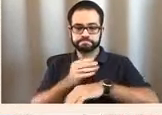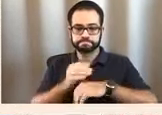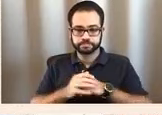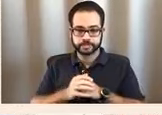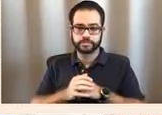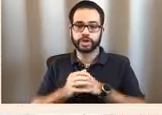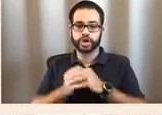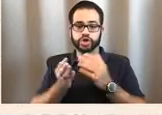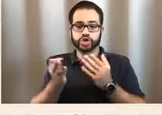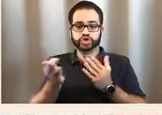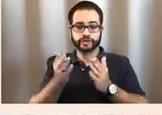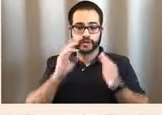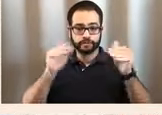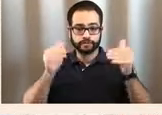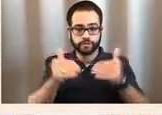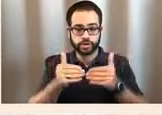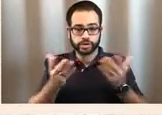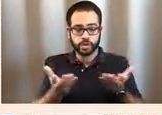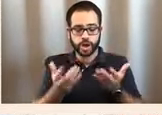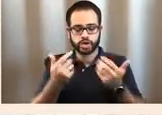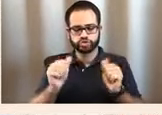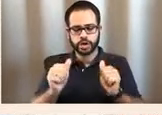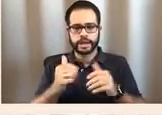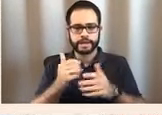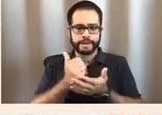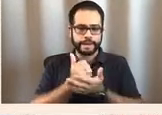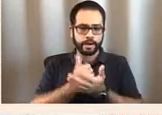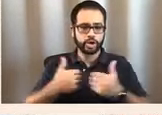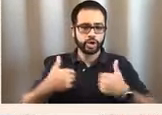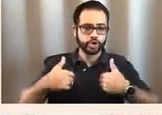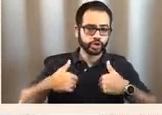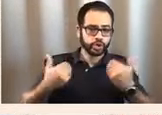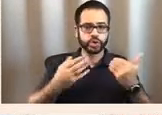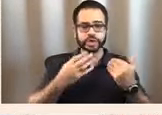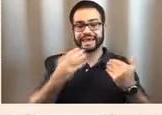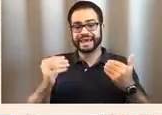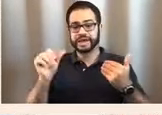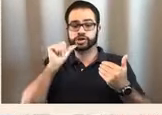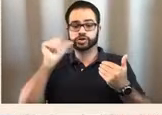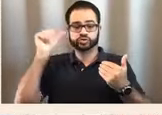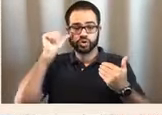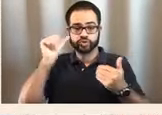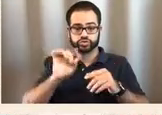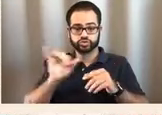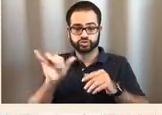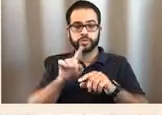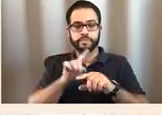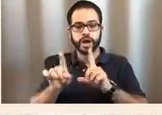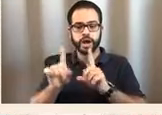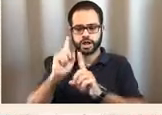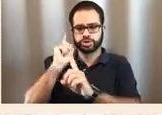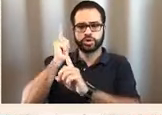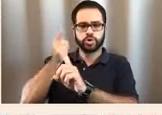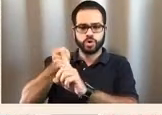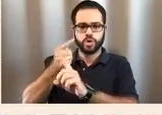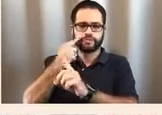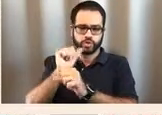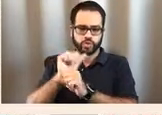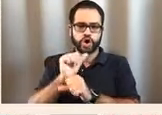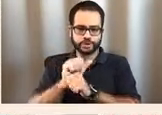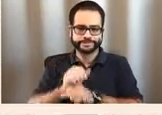on assisting youth and adults, but always with the goal of eventual. Now, Kirsten's going to